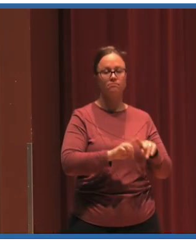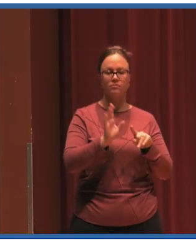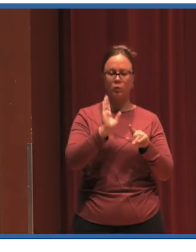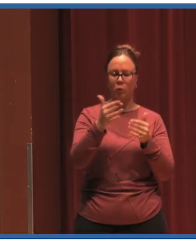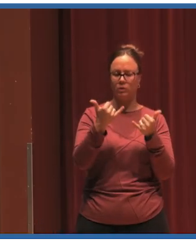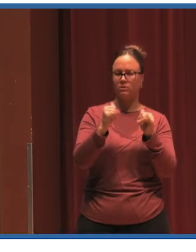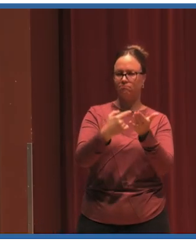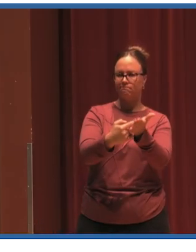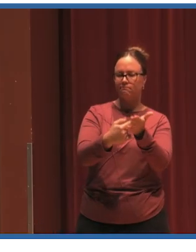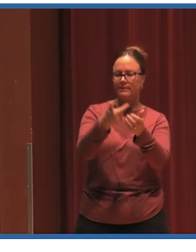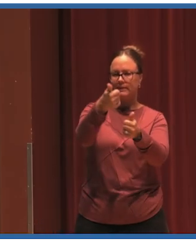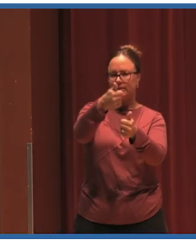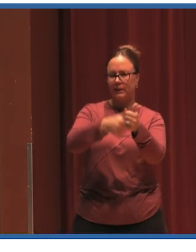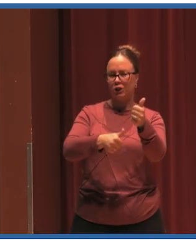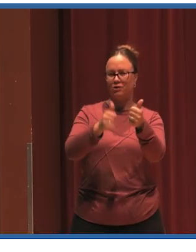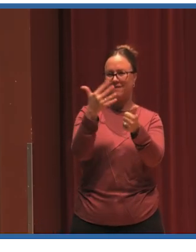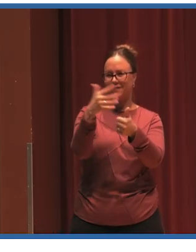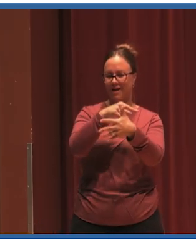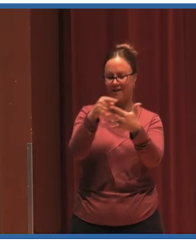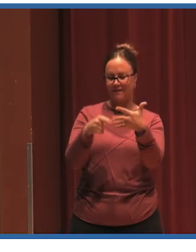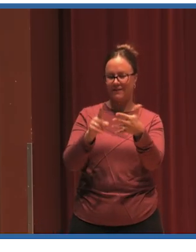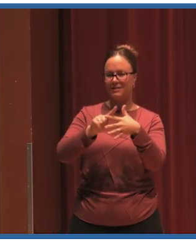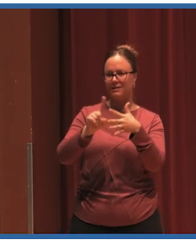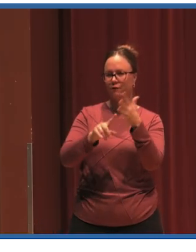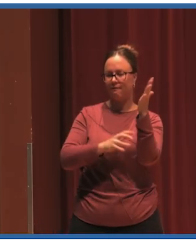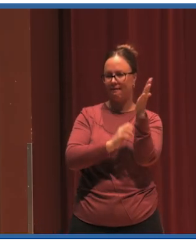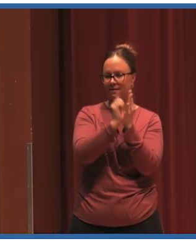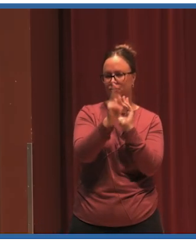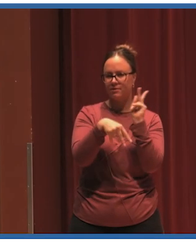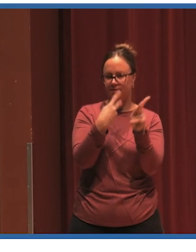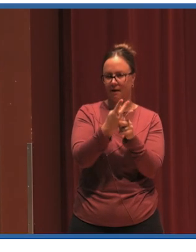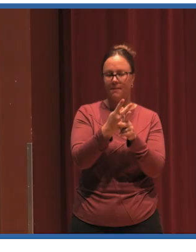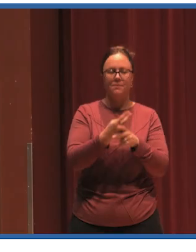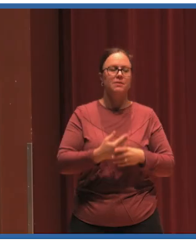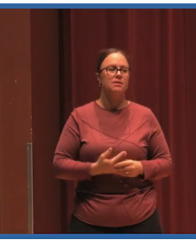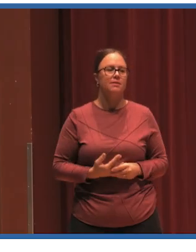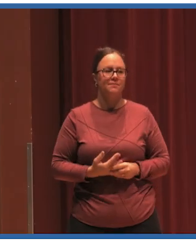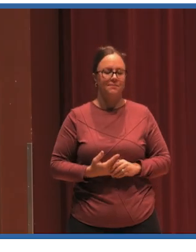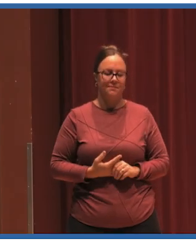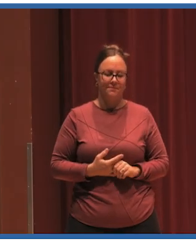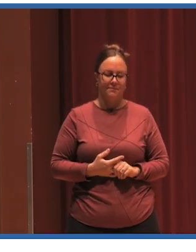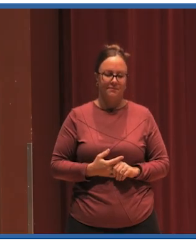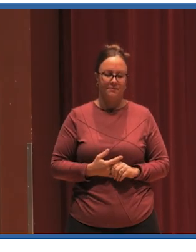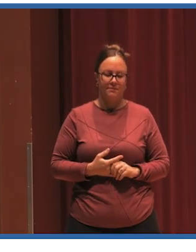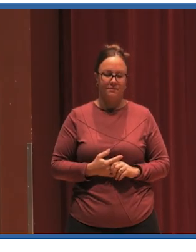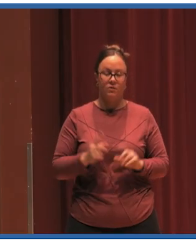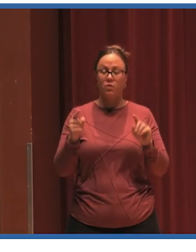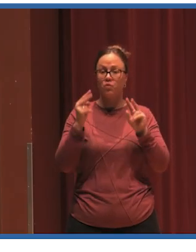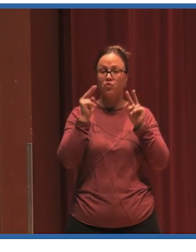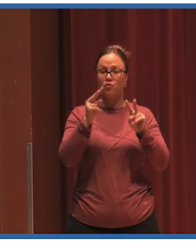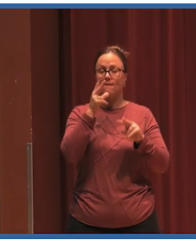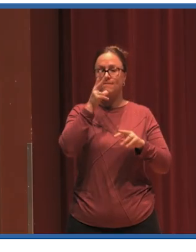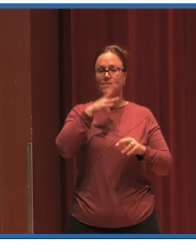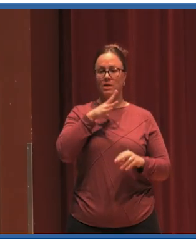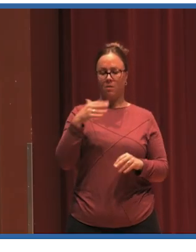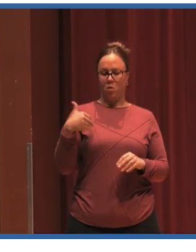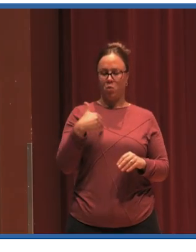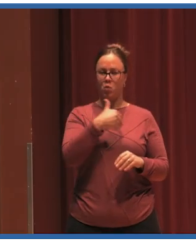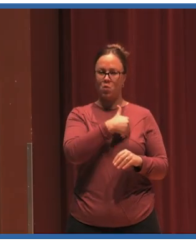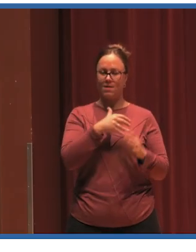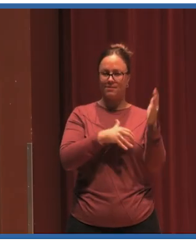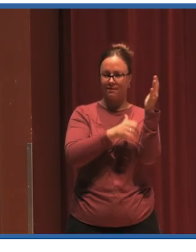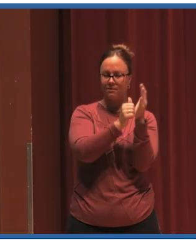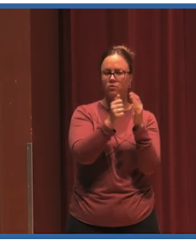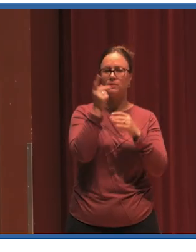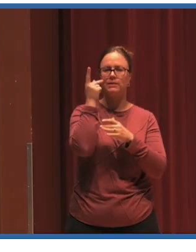little bit through each of these 5 different cancer types. So we look at female breast cancer. You can see in Polk